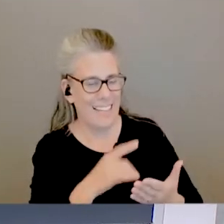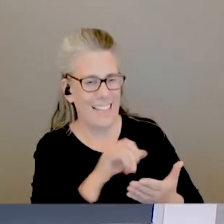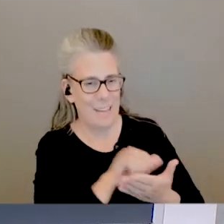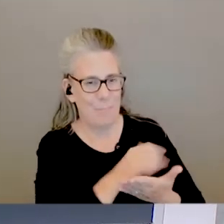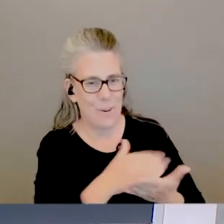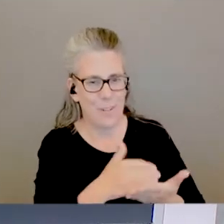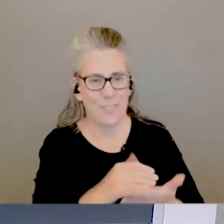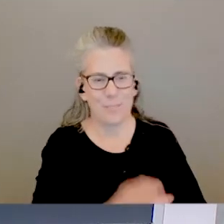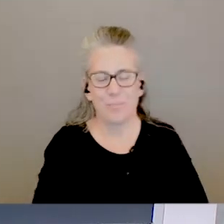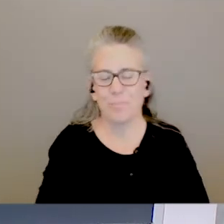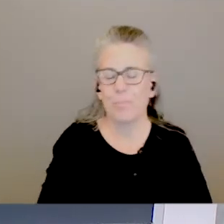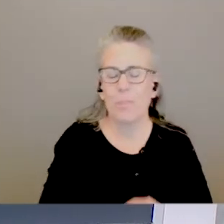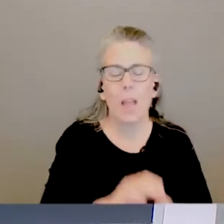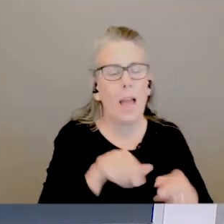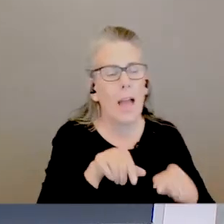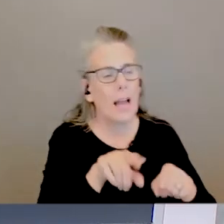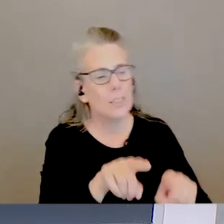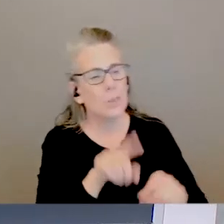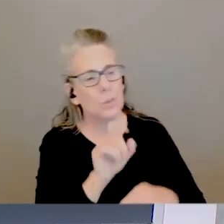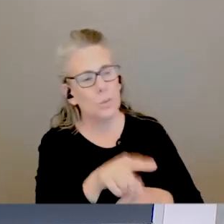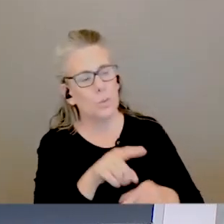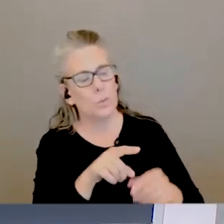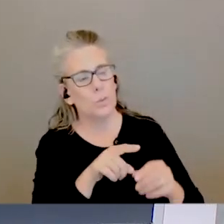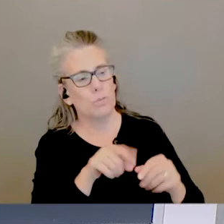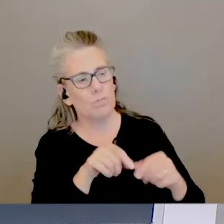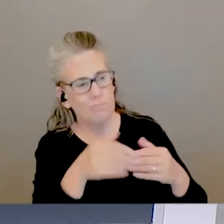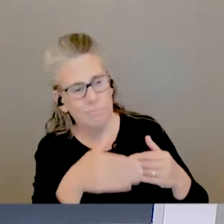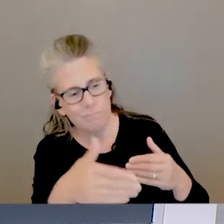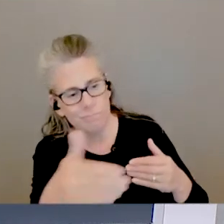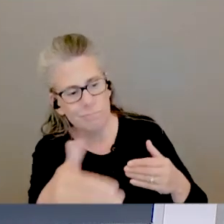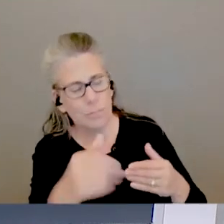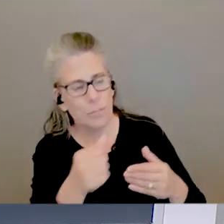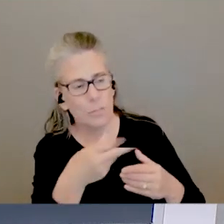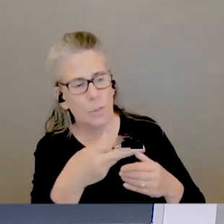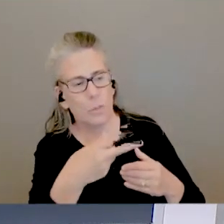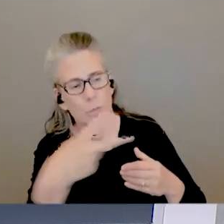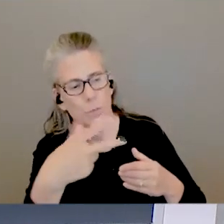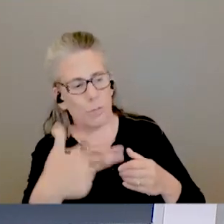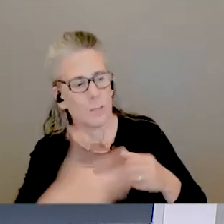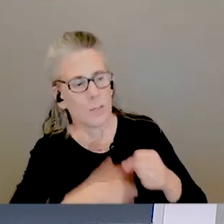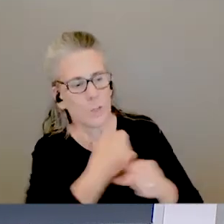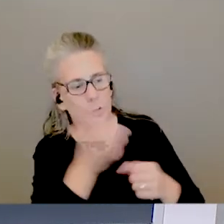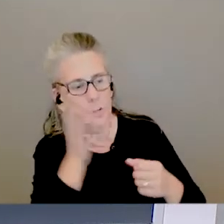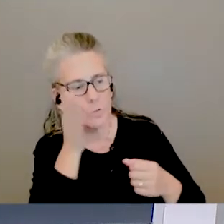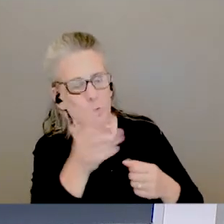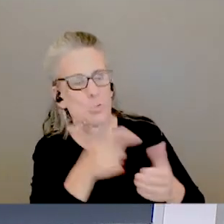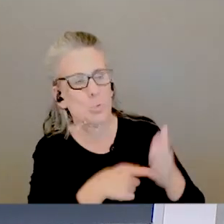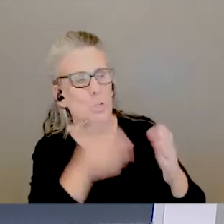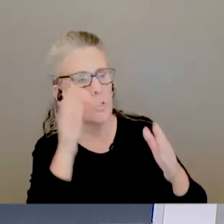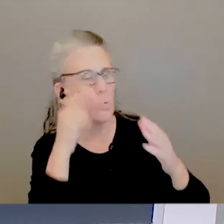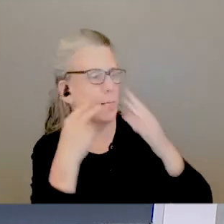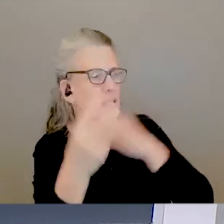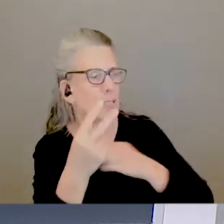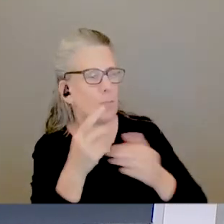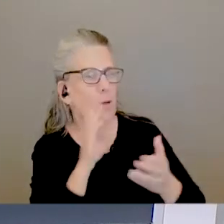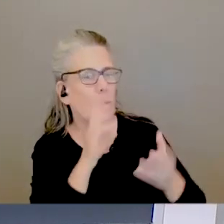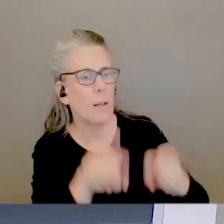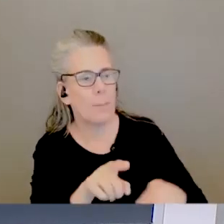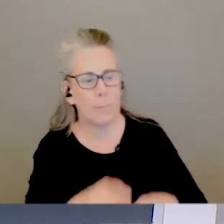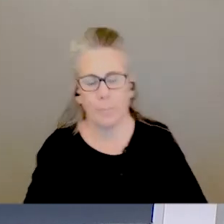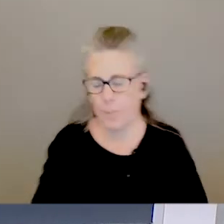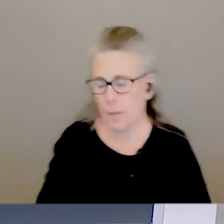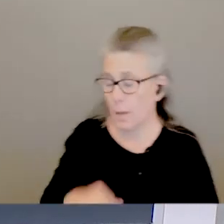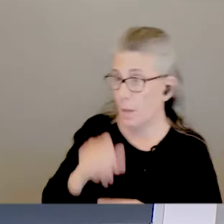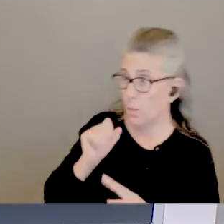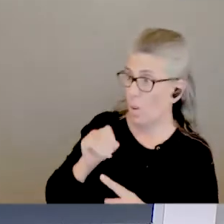of building this service out, what do you see as some of the major challenges? What do you anticipate is going to happen? I